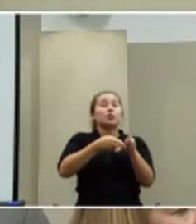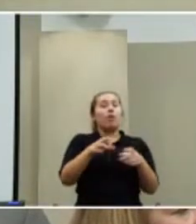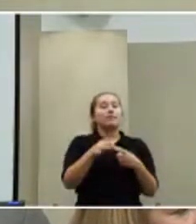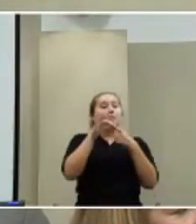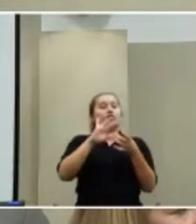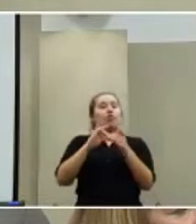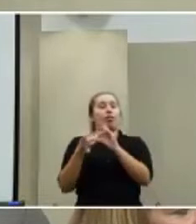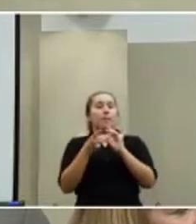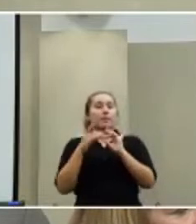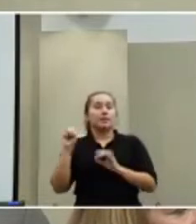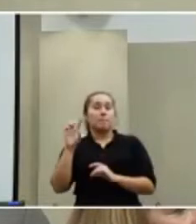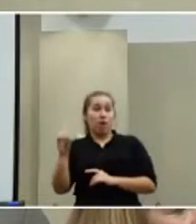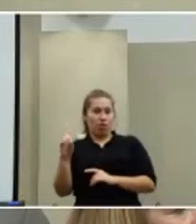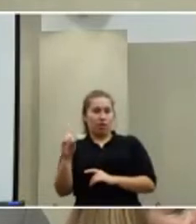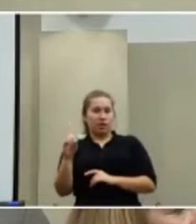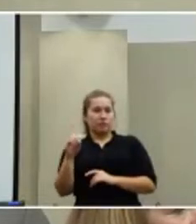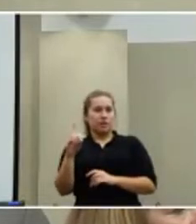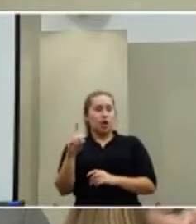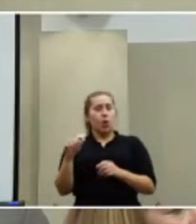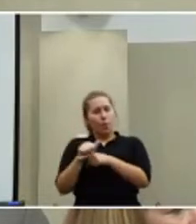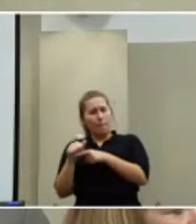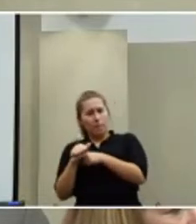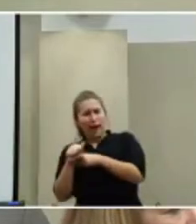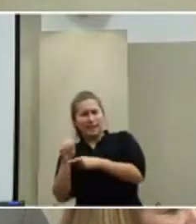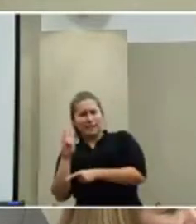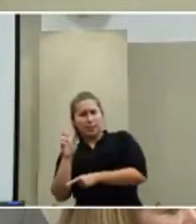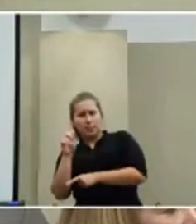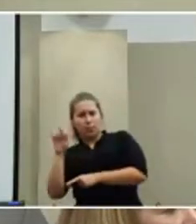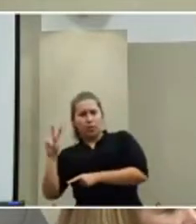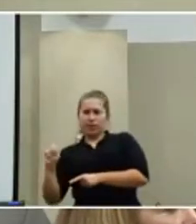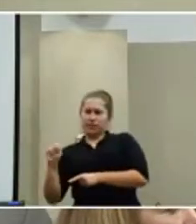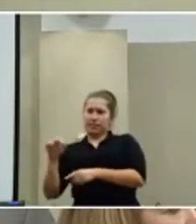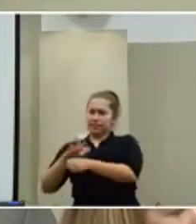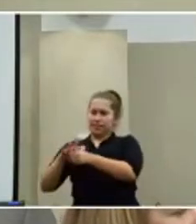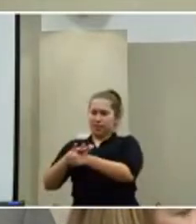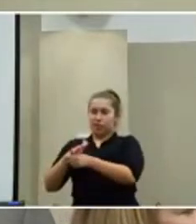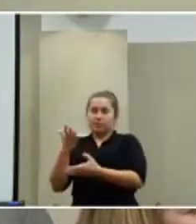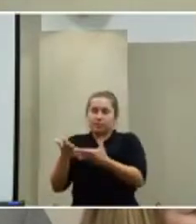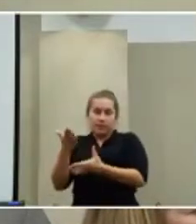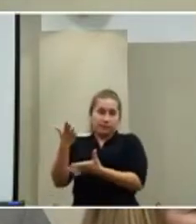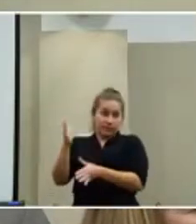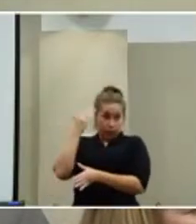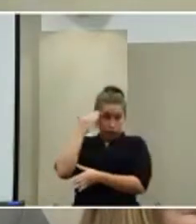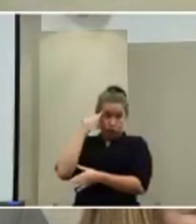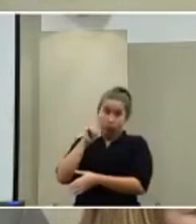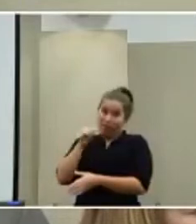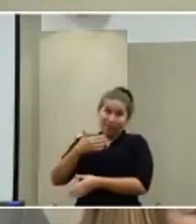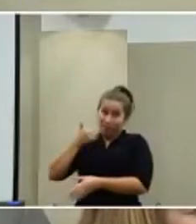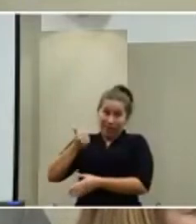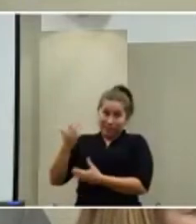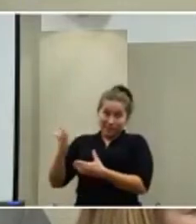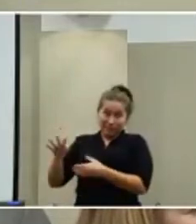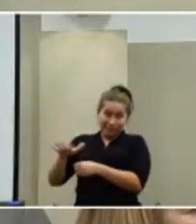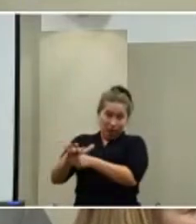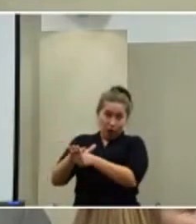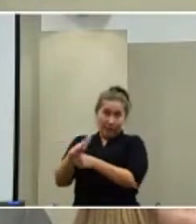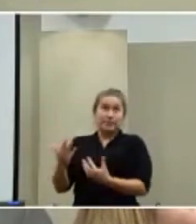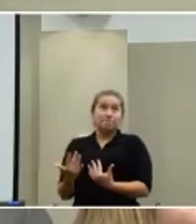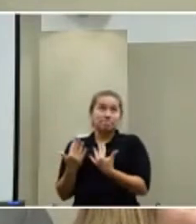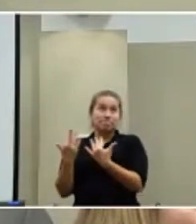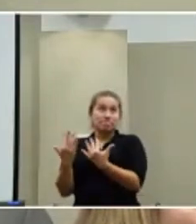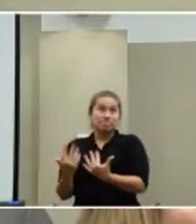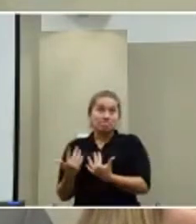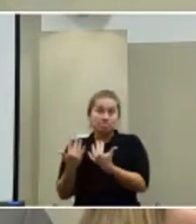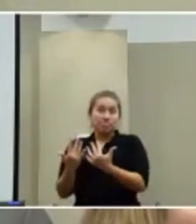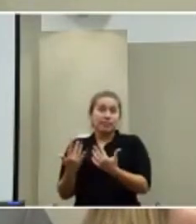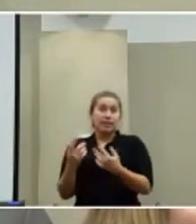City. We practice in the Brooklyn section, and many may know it's not the best area to be waiting in for a long time. I was either